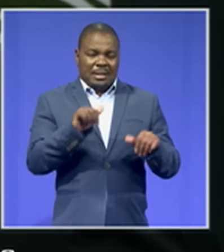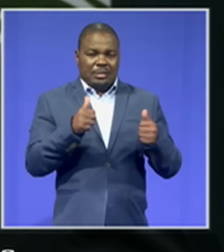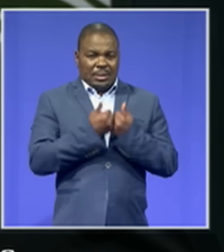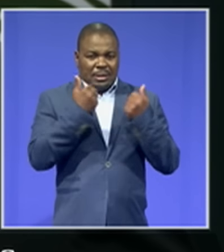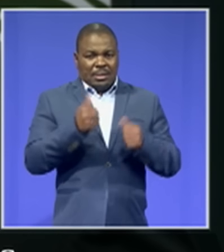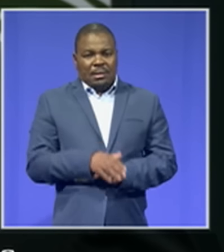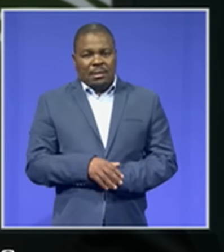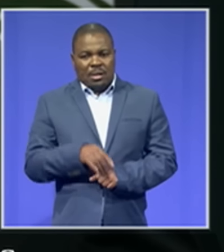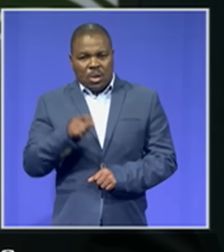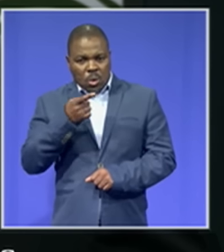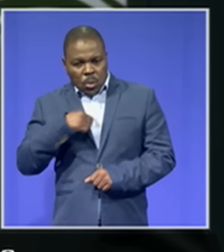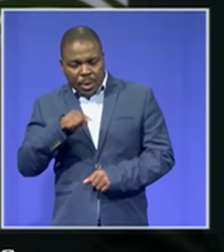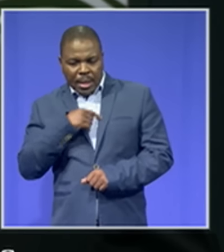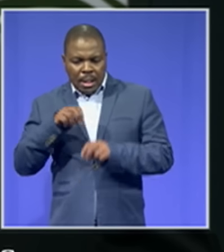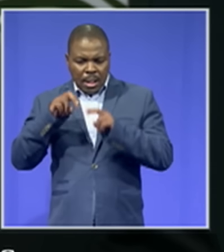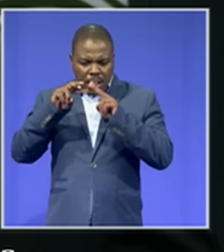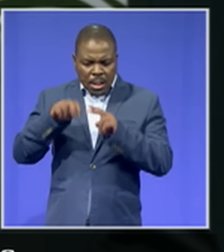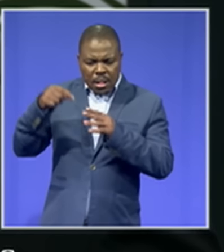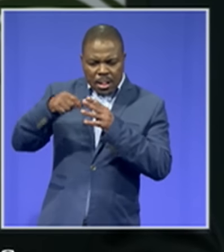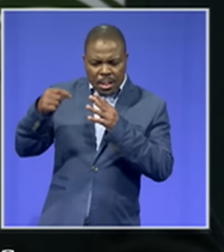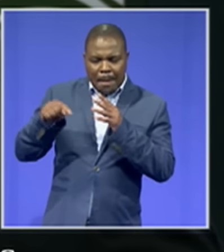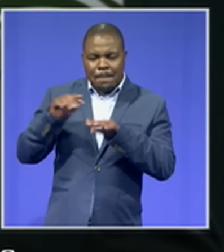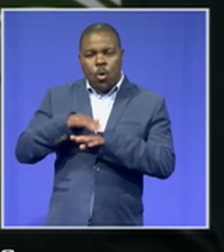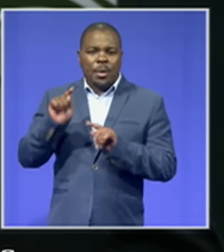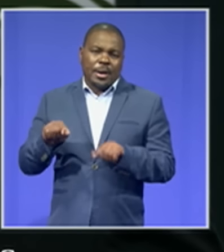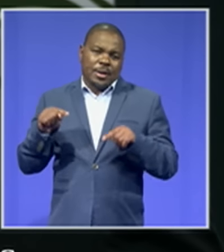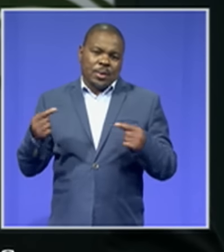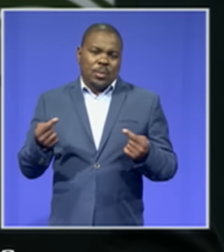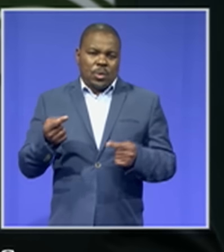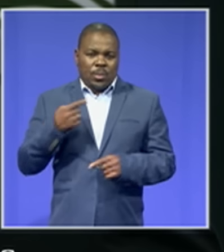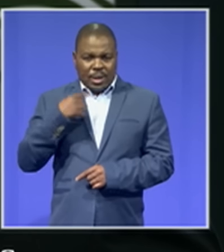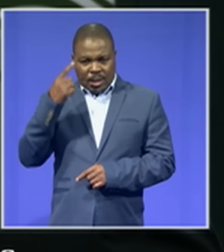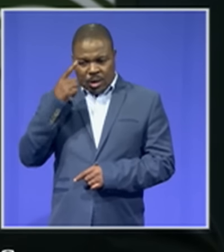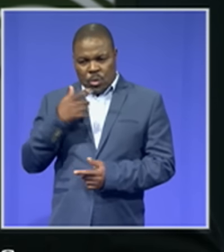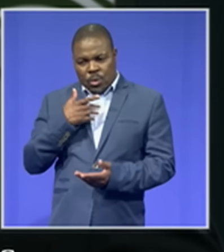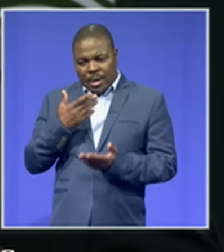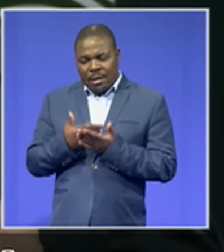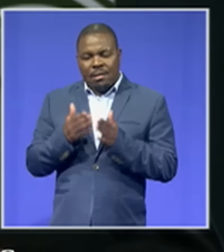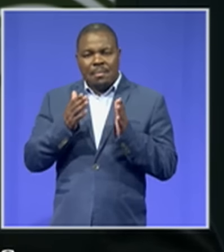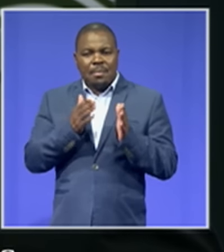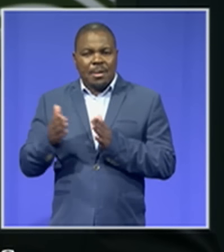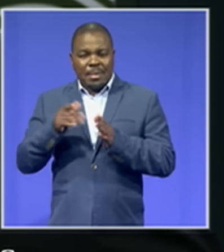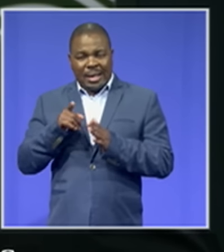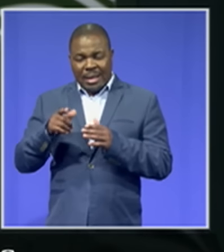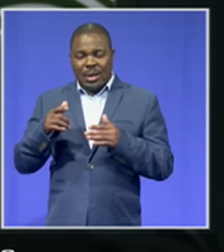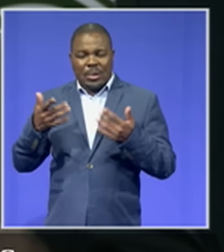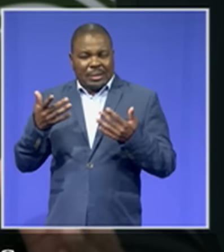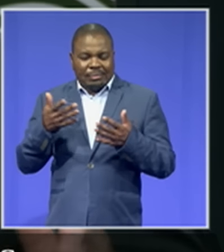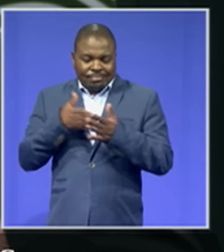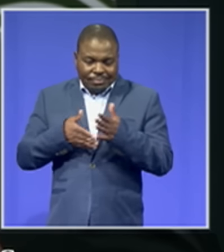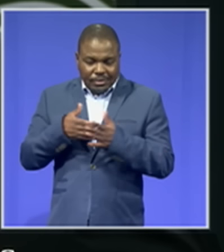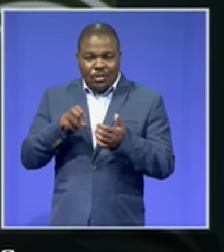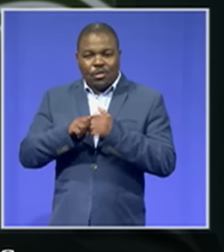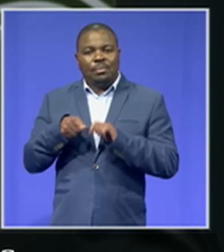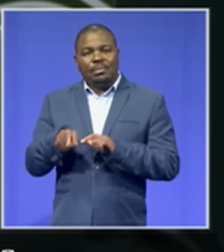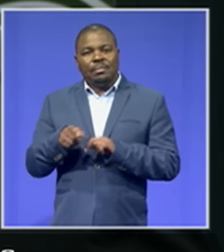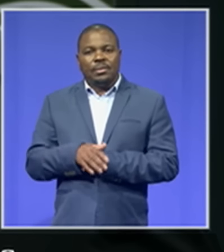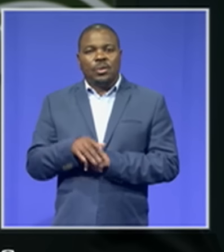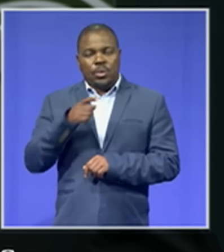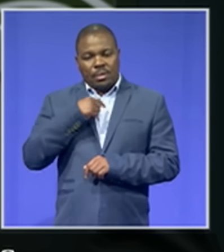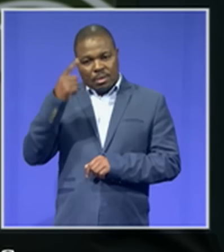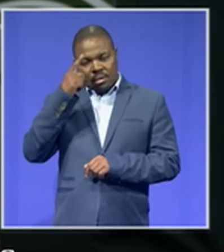getting the kind of exploration that we need also as an industry, and we've still got to sort out logistics. So those are some of the constraints, but we really do think